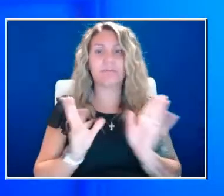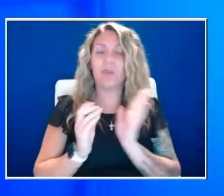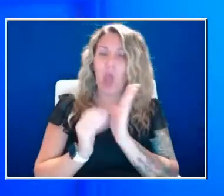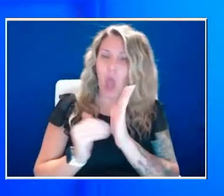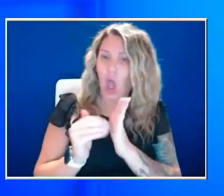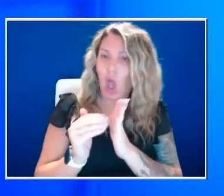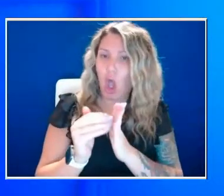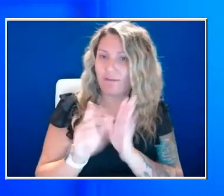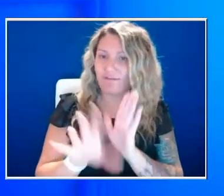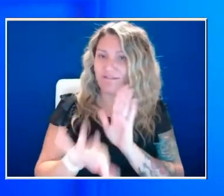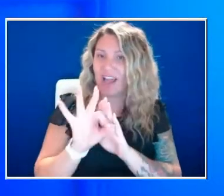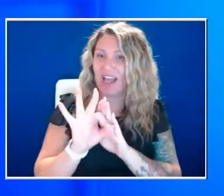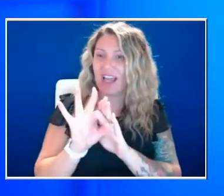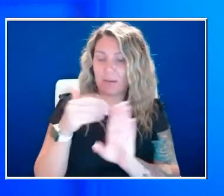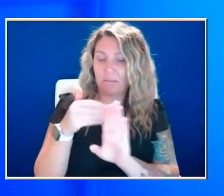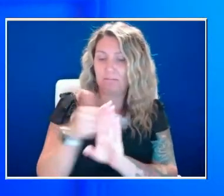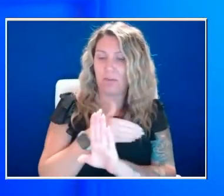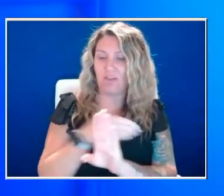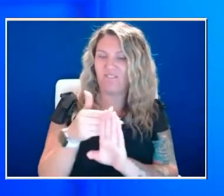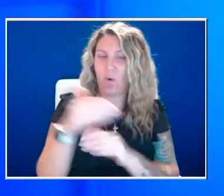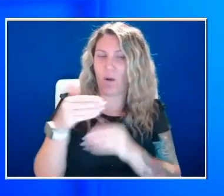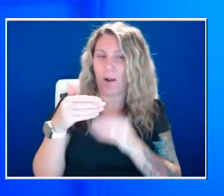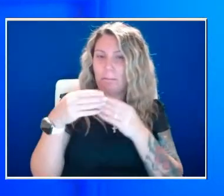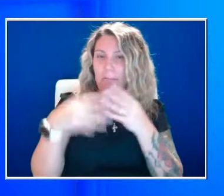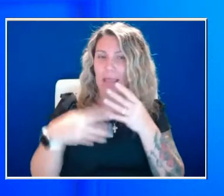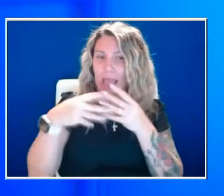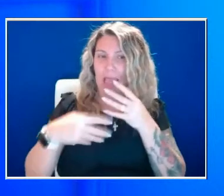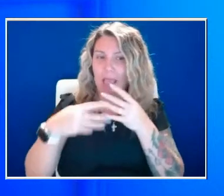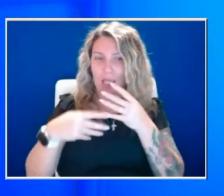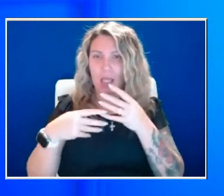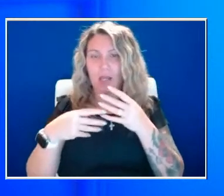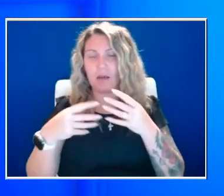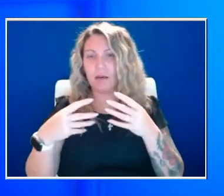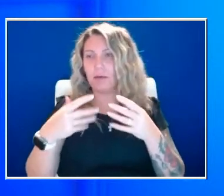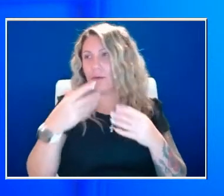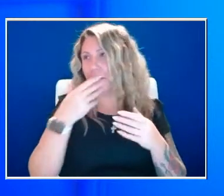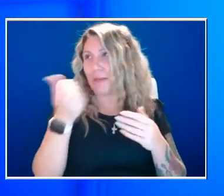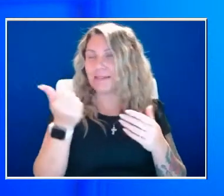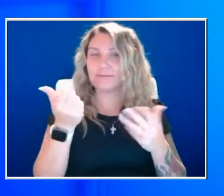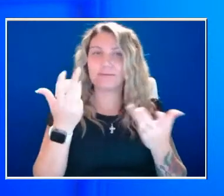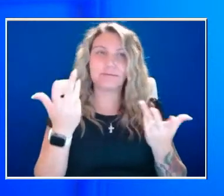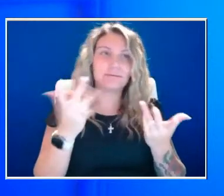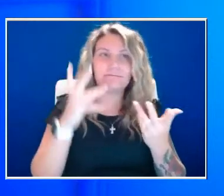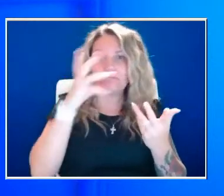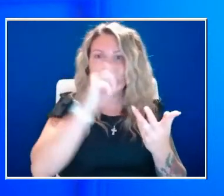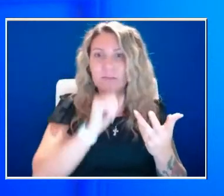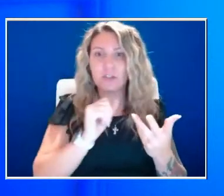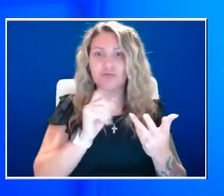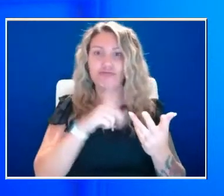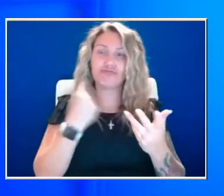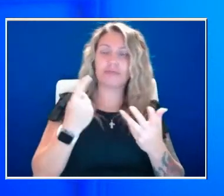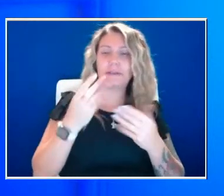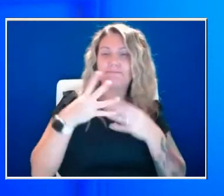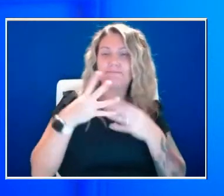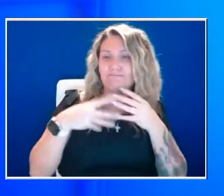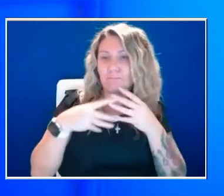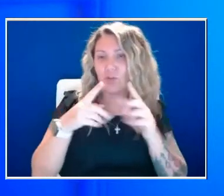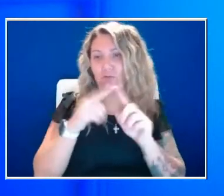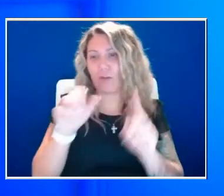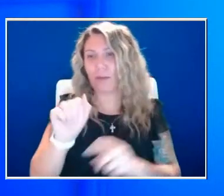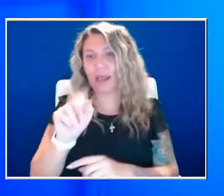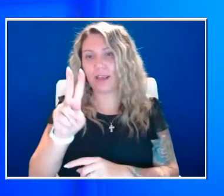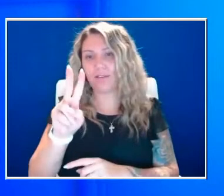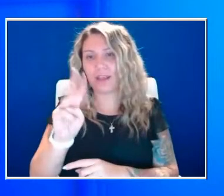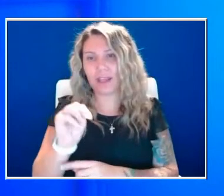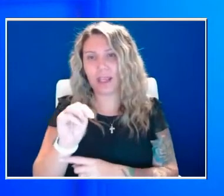AVMs before they've bled, and best guess is that the risk of bleeding from an AVM is somewhere around 2%